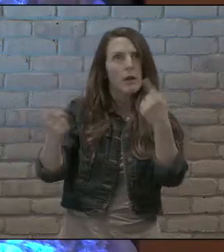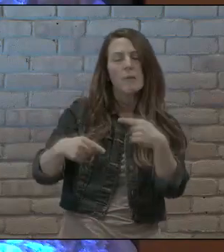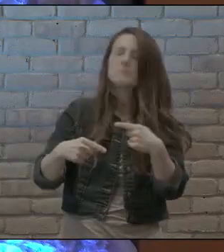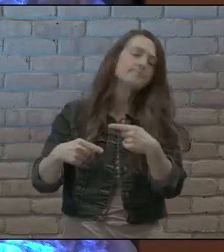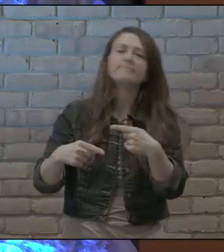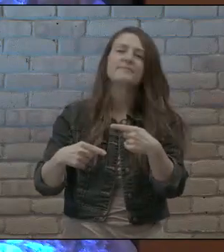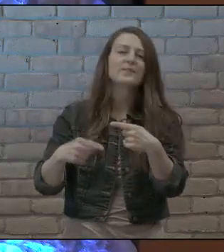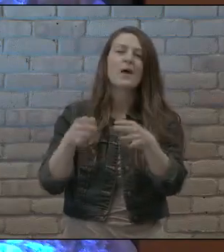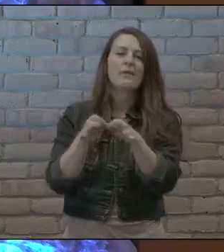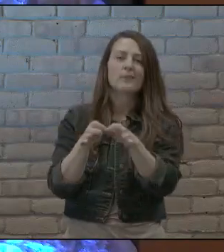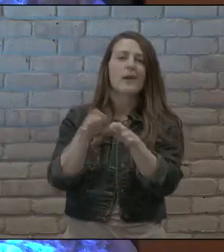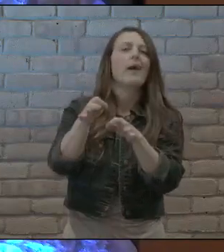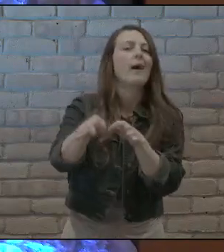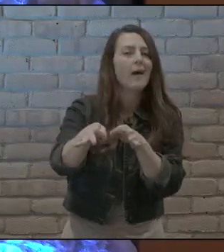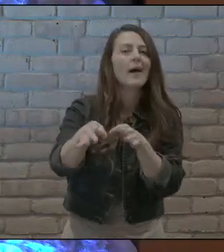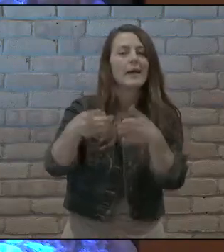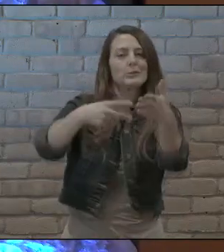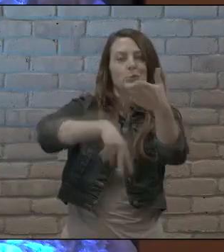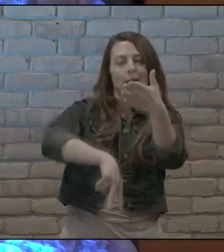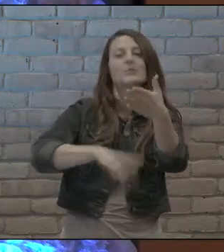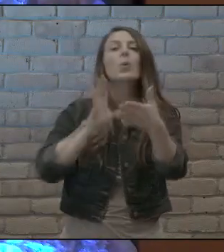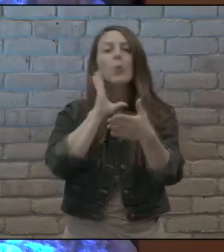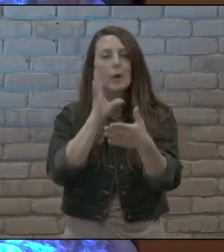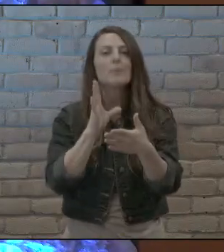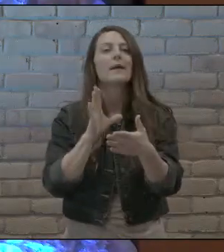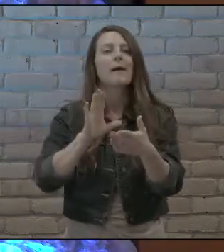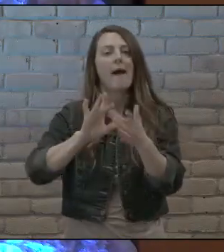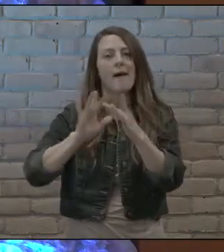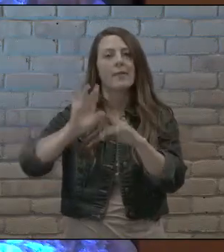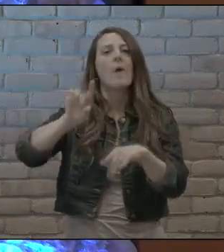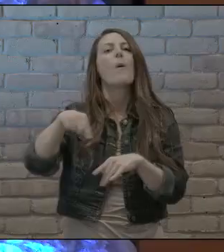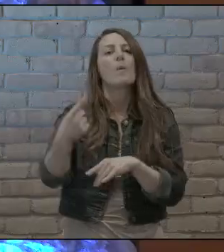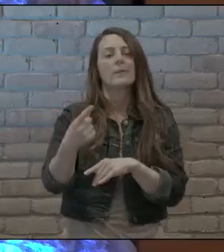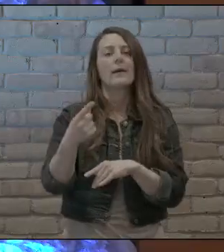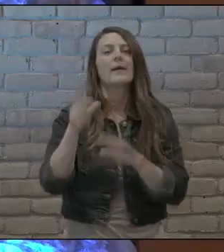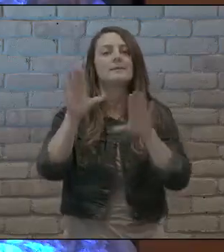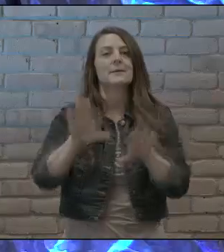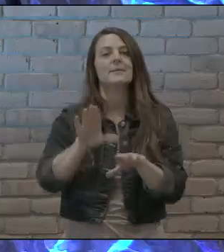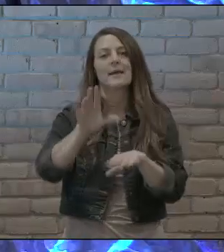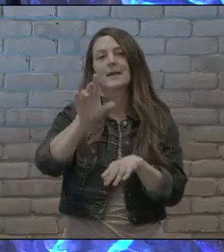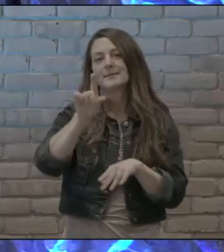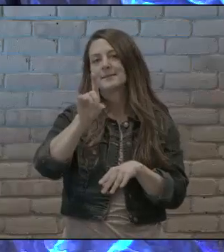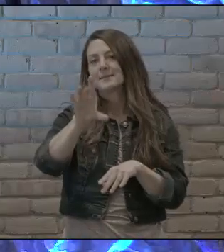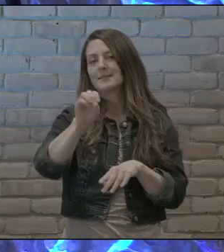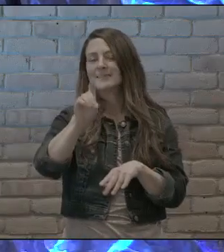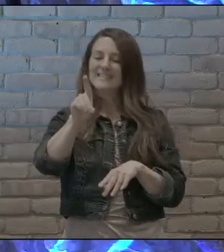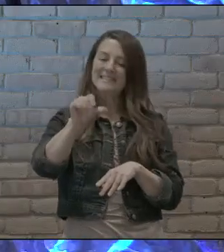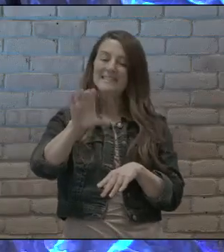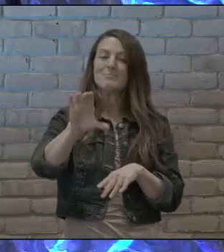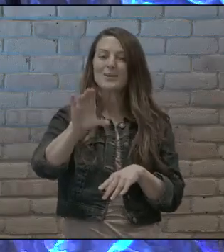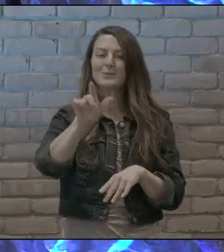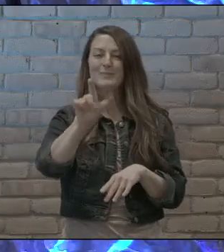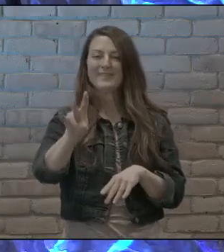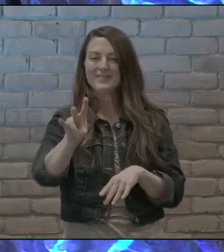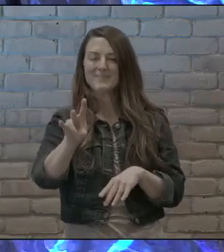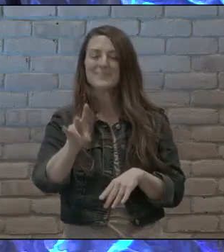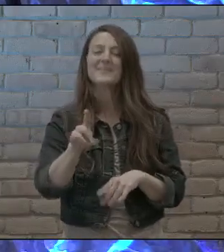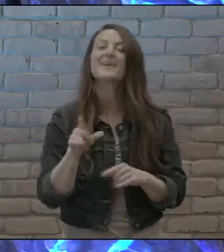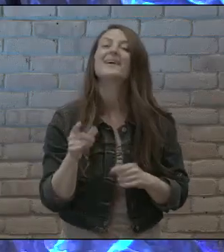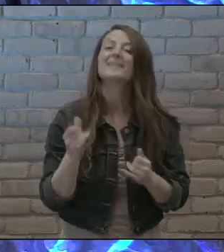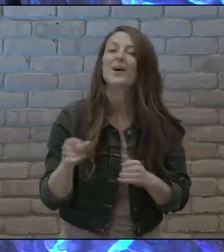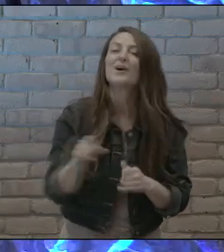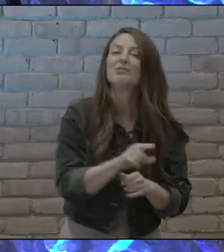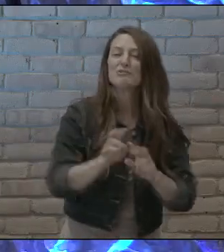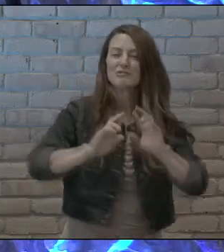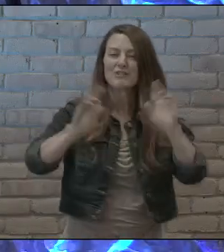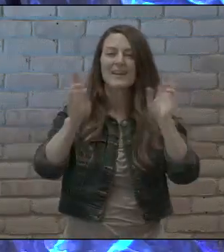got to wait another week for that. We're going to be online only on Sunday, December 27th. As you prepare to live out